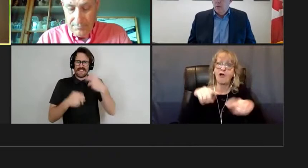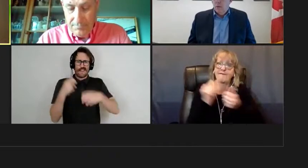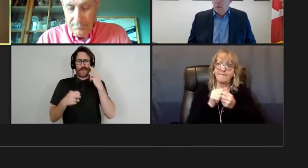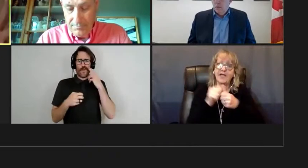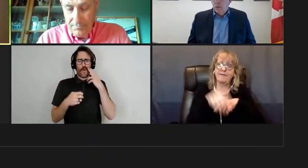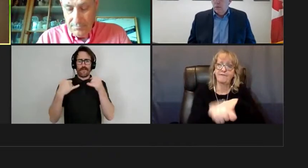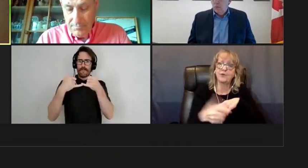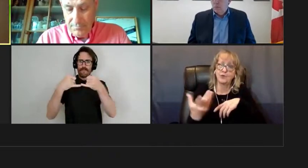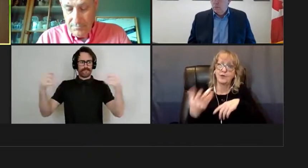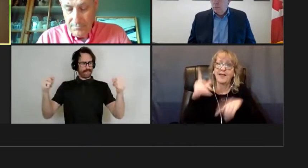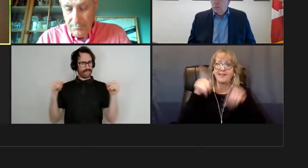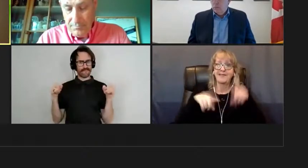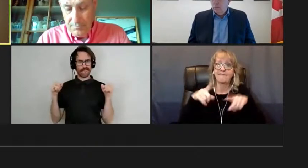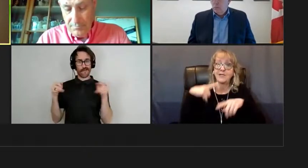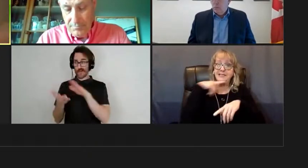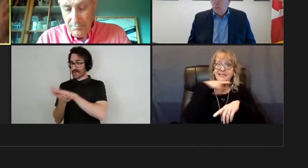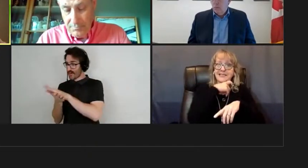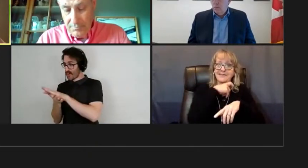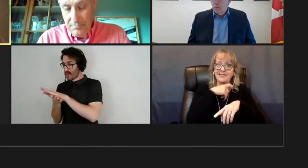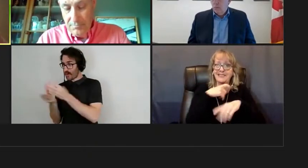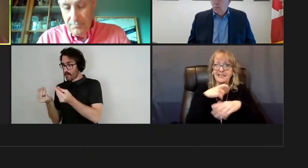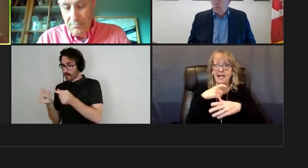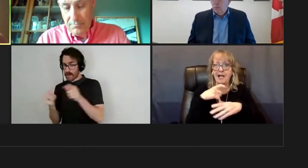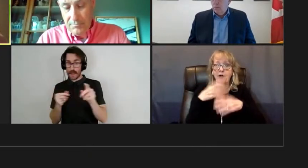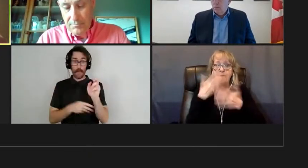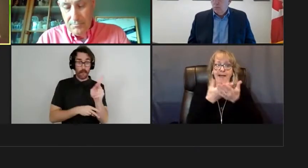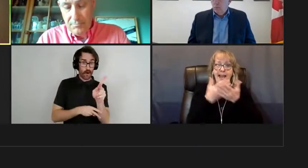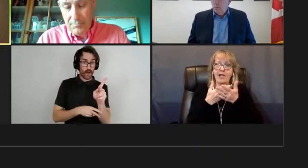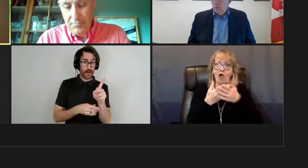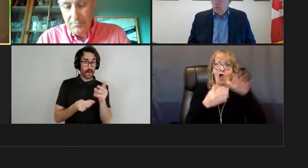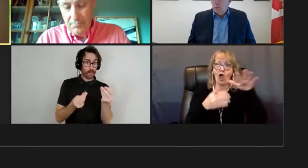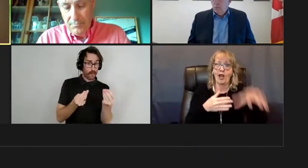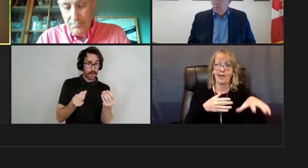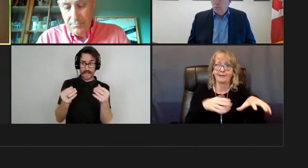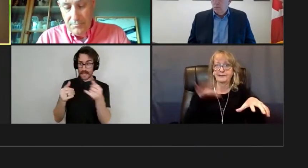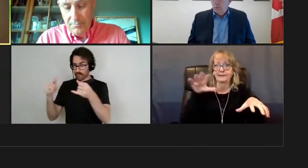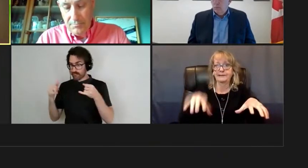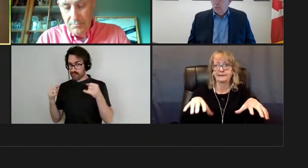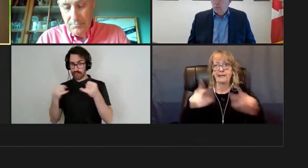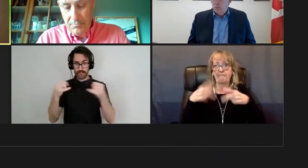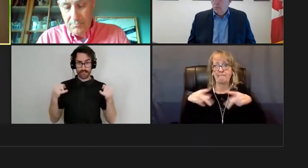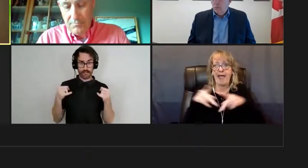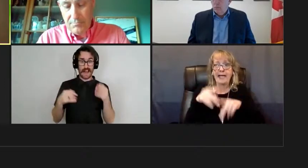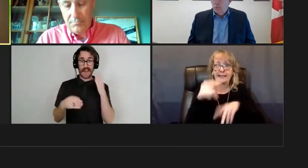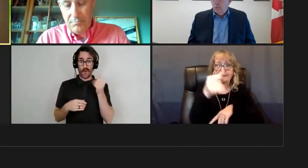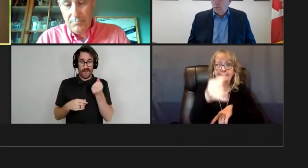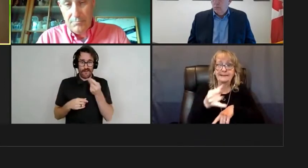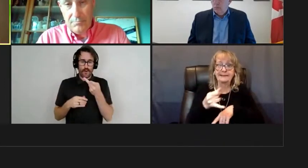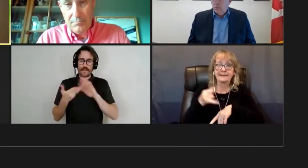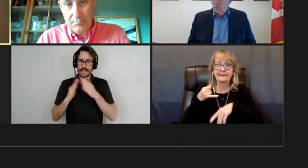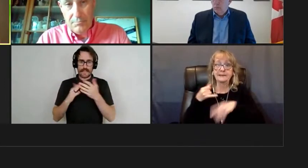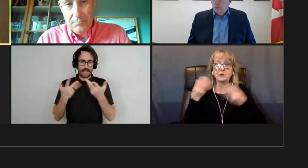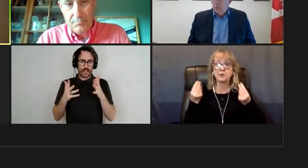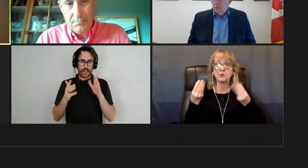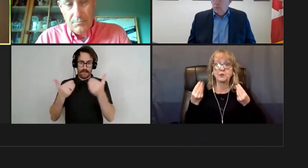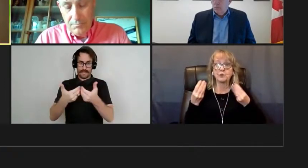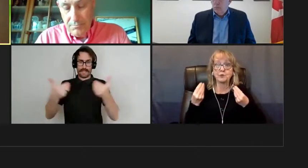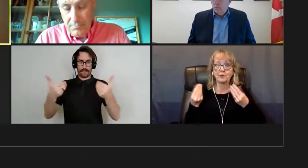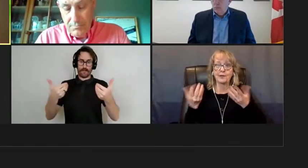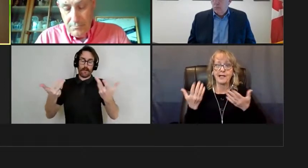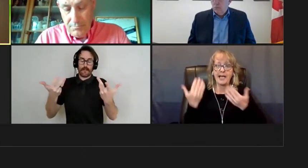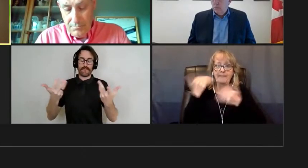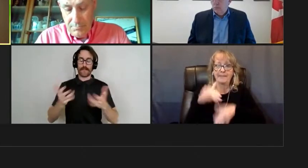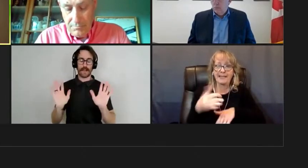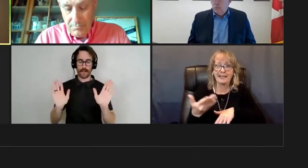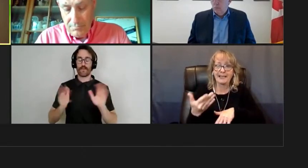between where's the school stop and where's the park. And some of them in some cities have done them in partnership. Anyways, what it will